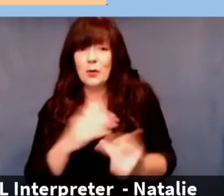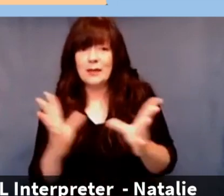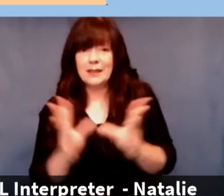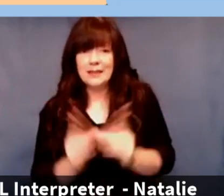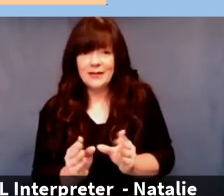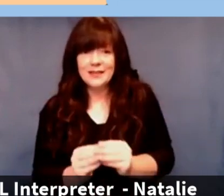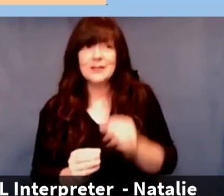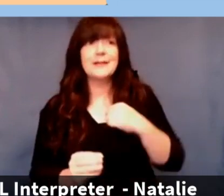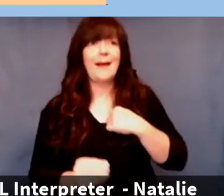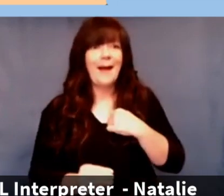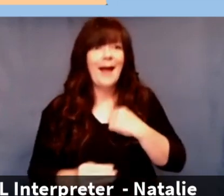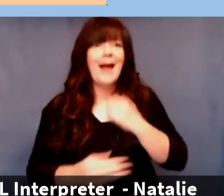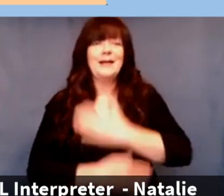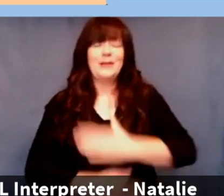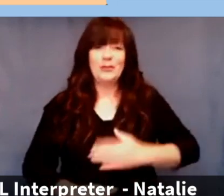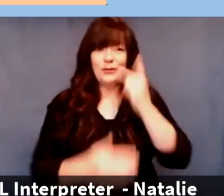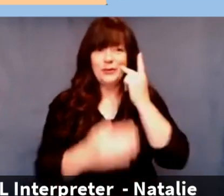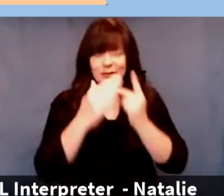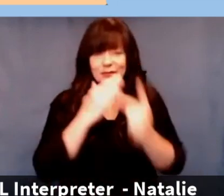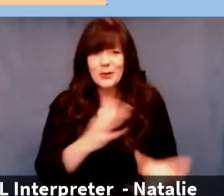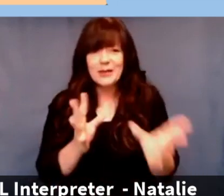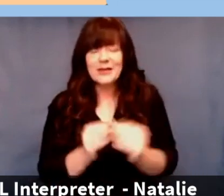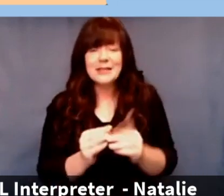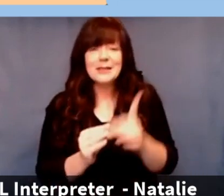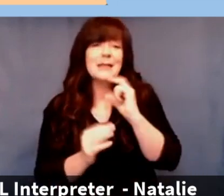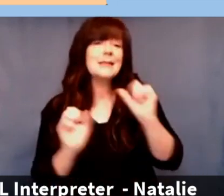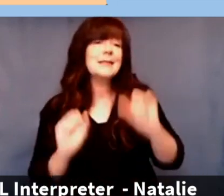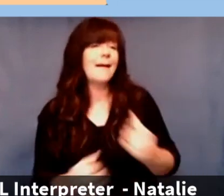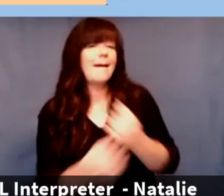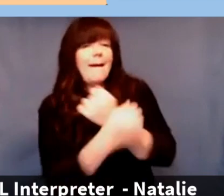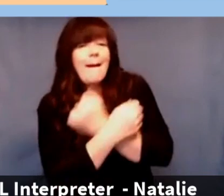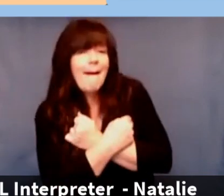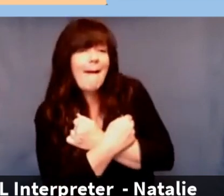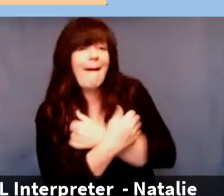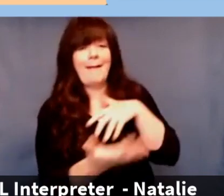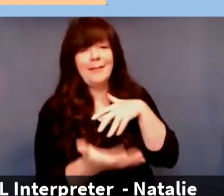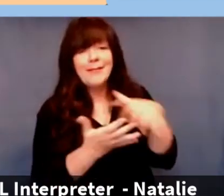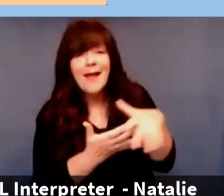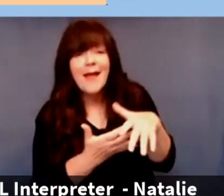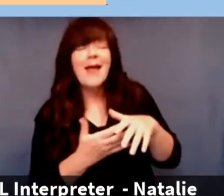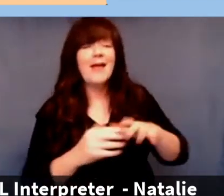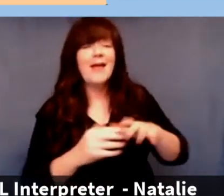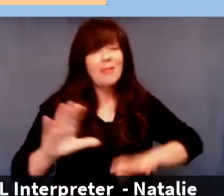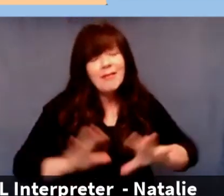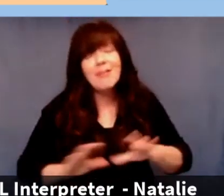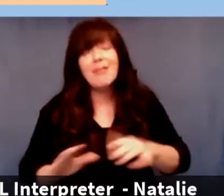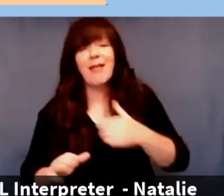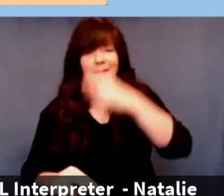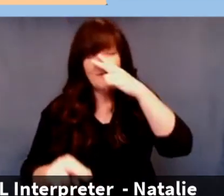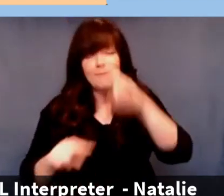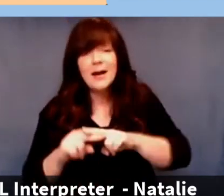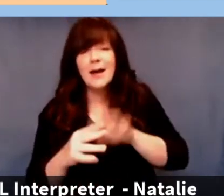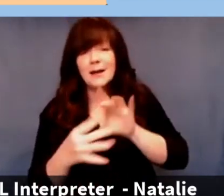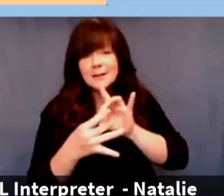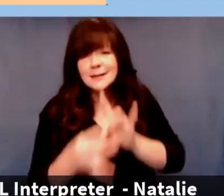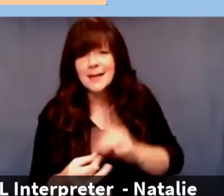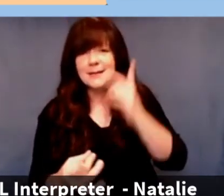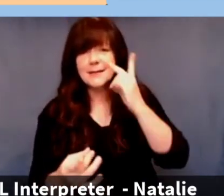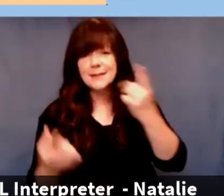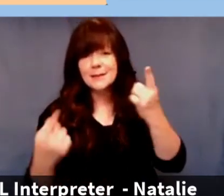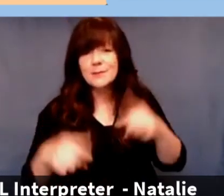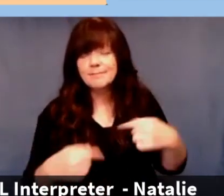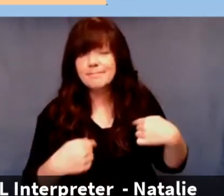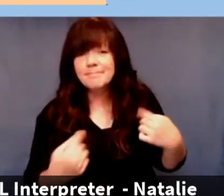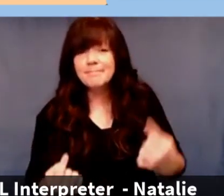enjoy and look forward to those conventions because like I get to hug you guys and I get to like laugh and we get to have fun and we get to reconnect and see where we're at in